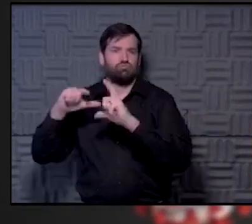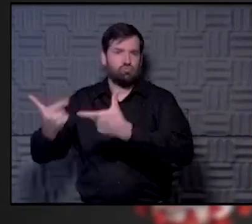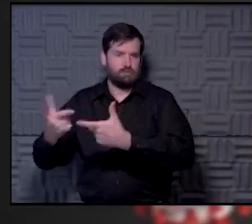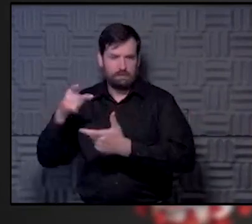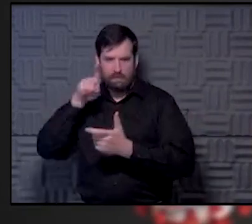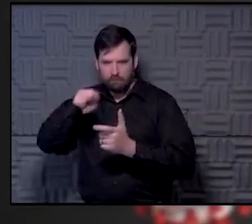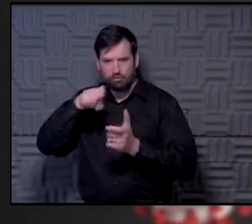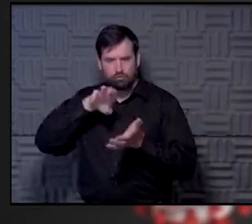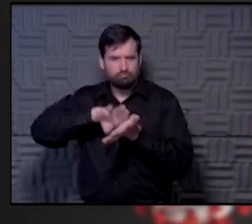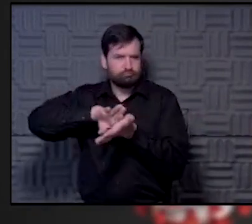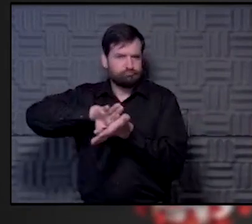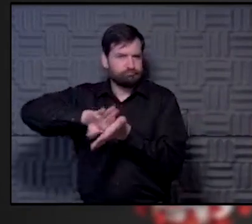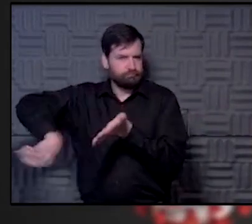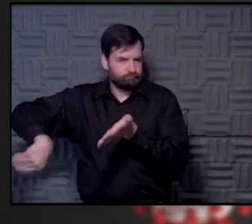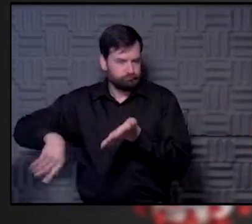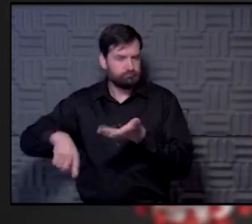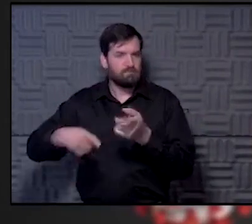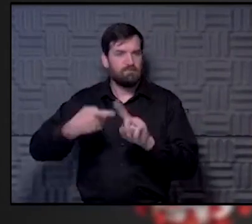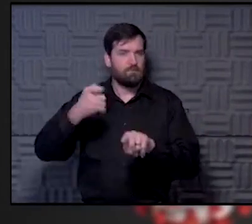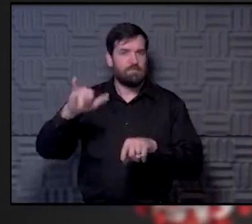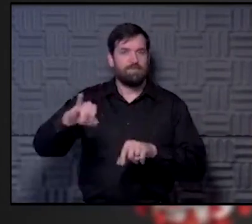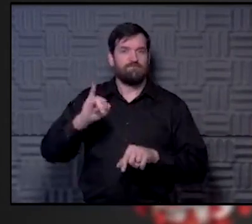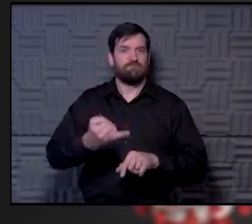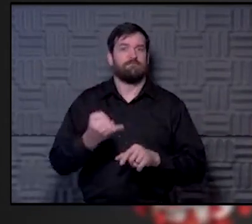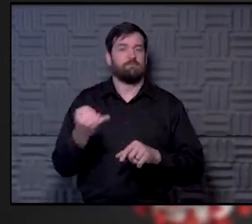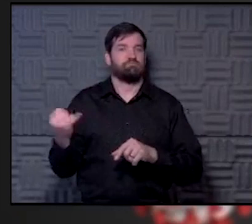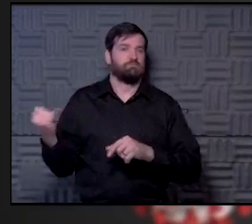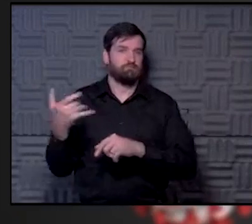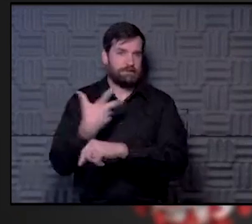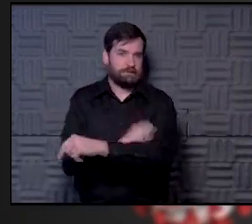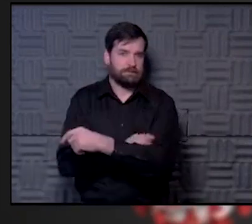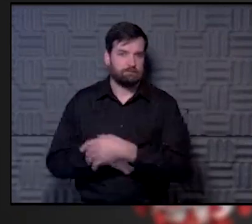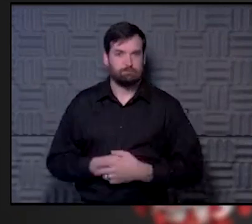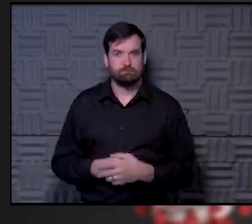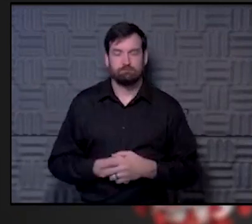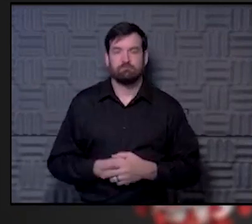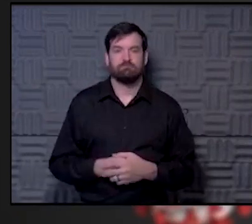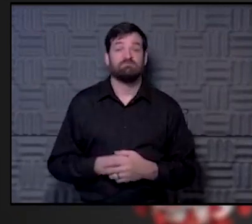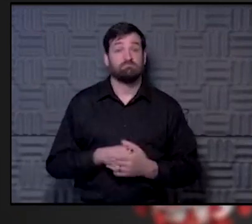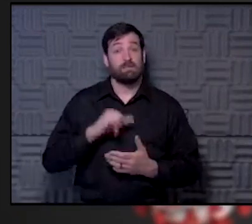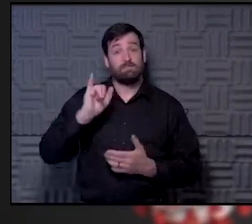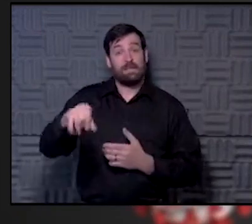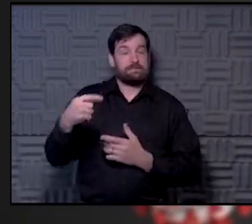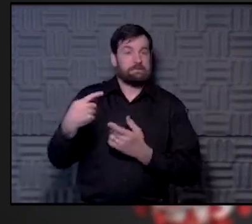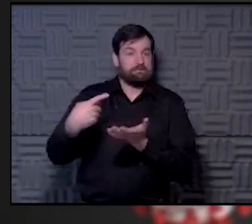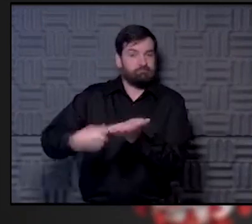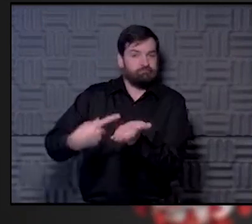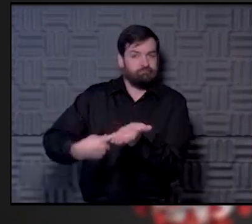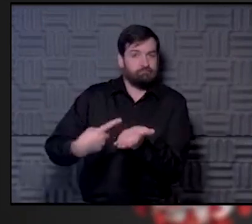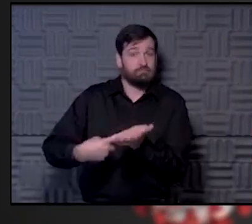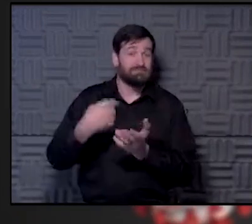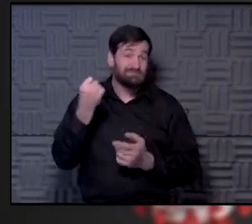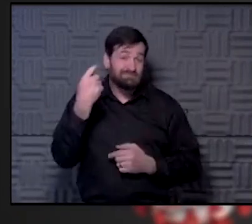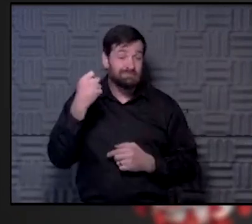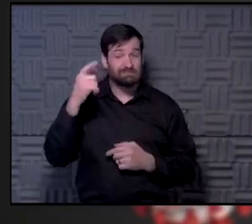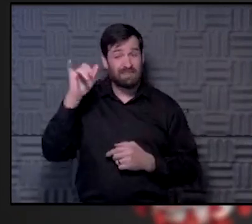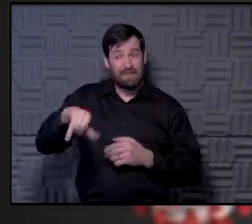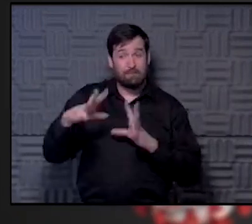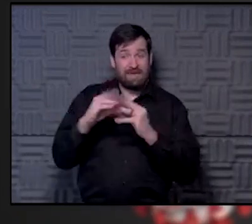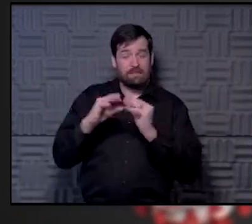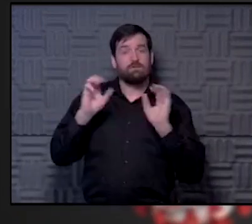to exclude from getting this particular vaccine? And so that'll be the debate. And you can live stream